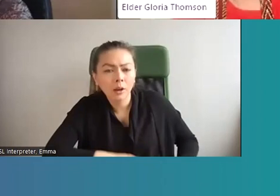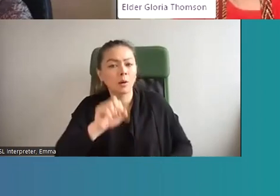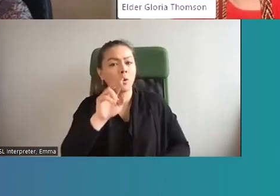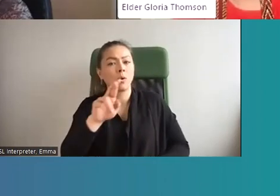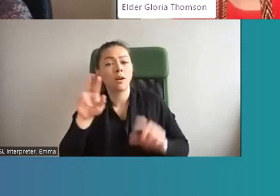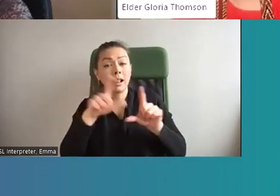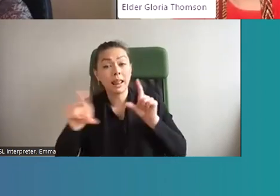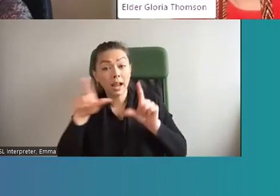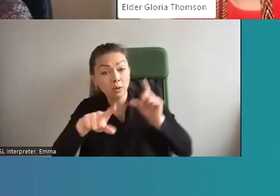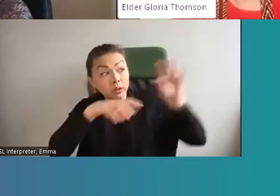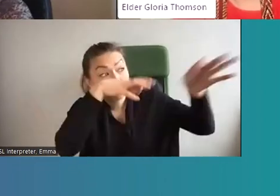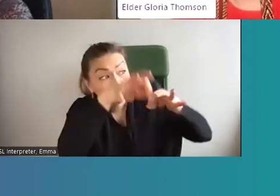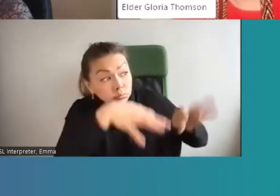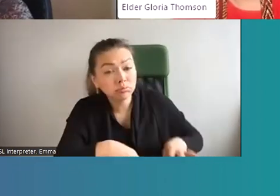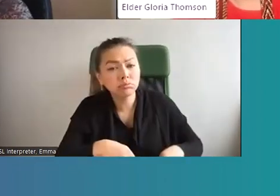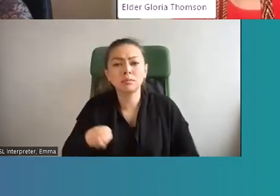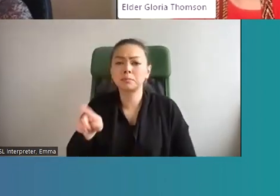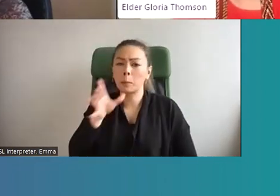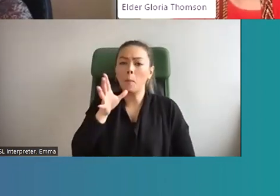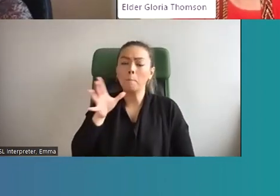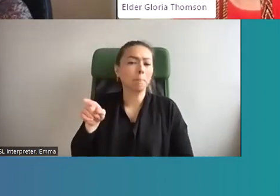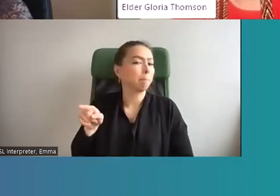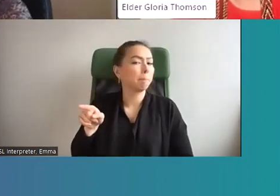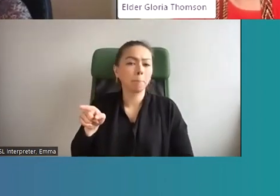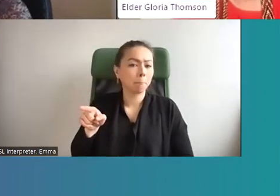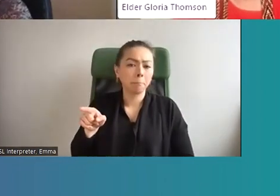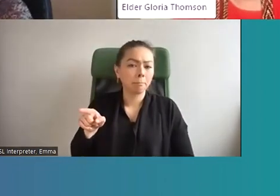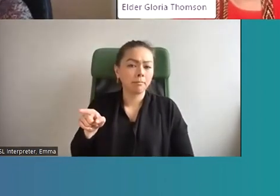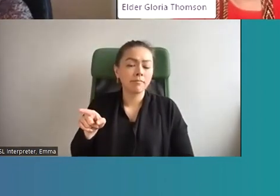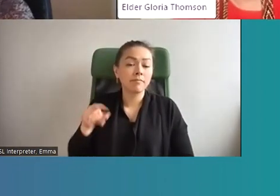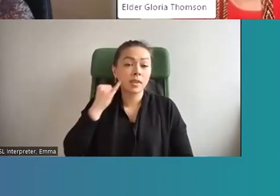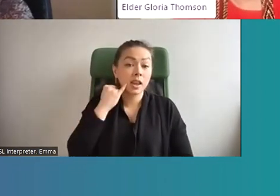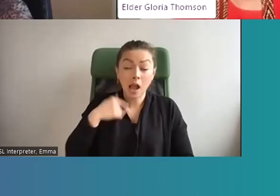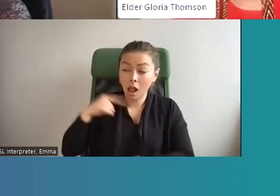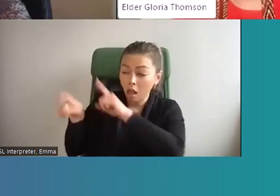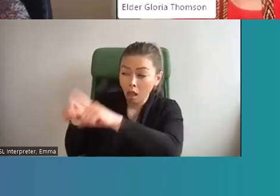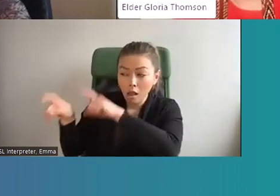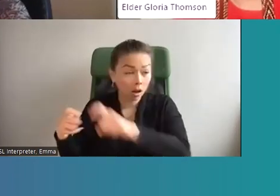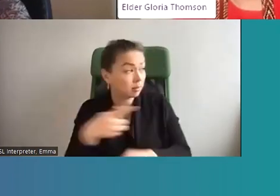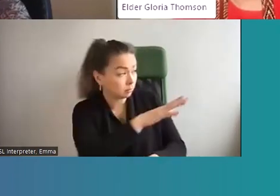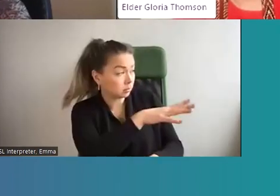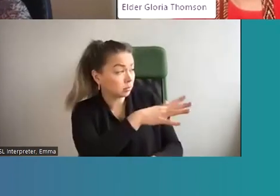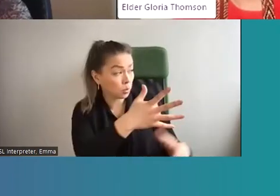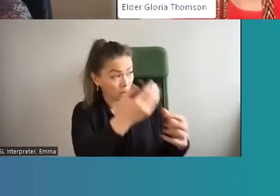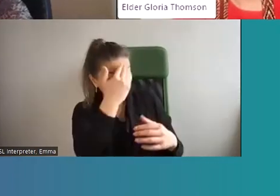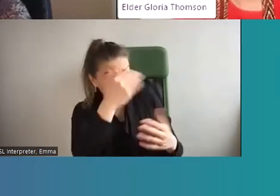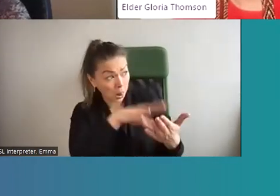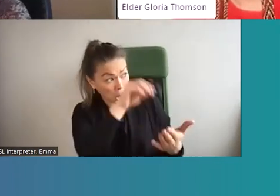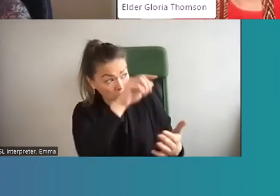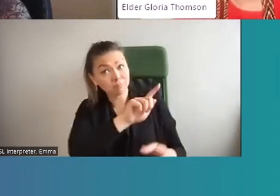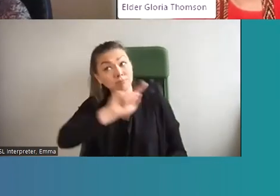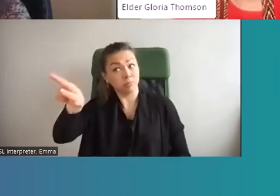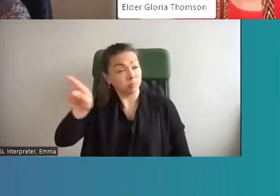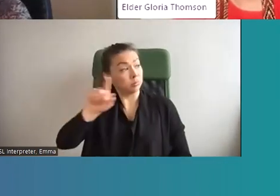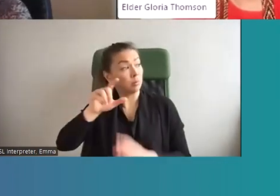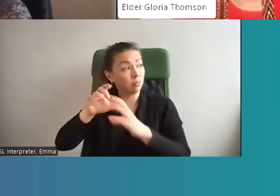go to the longhouse. So I had to go there and listen, and I didn't have language, so it was really difficult for